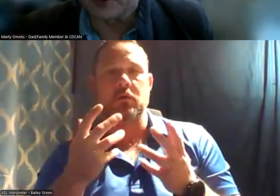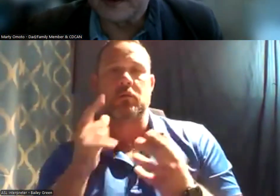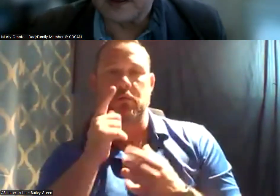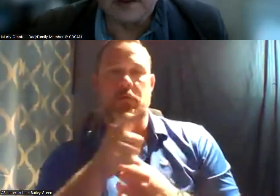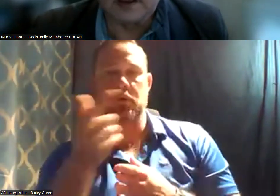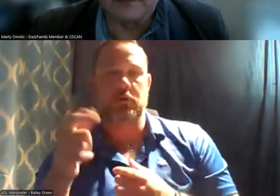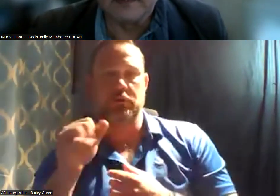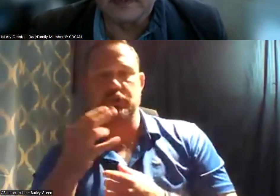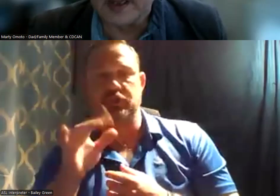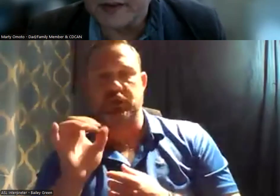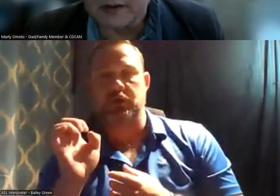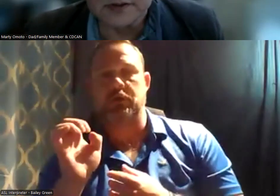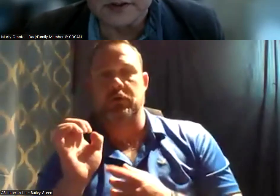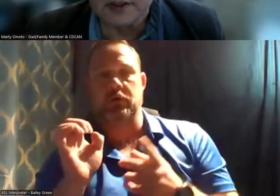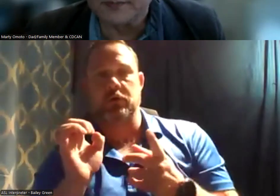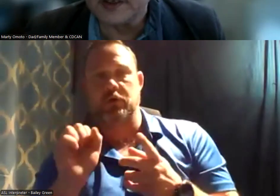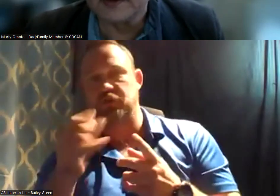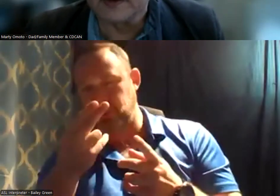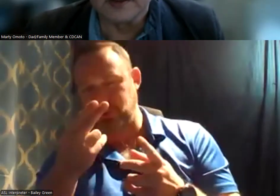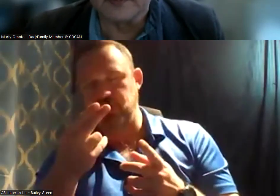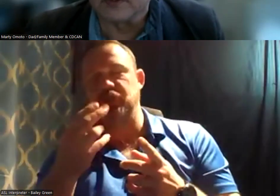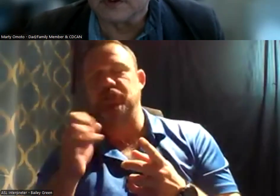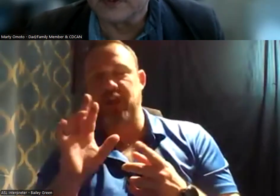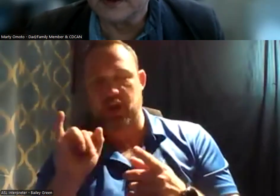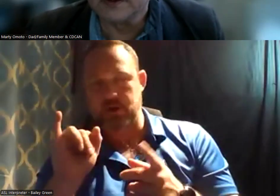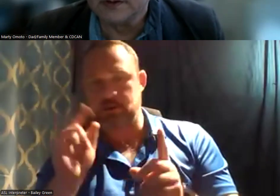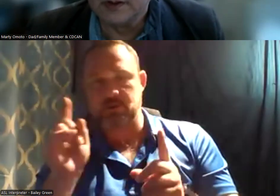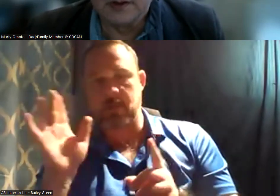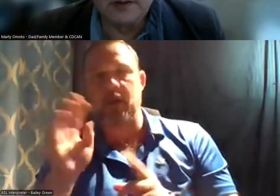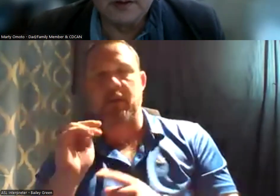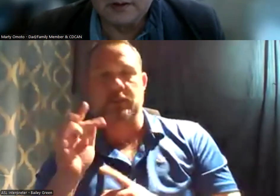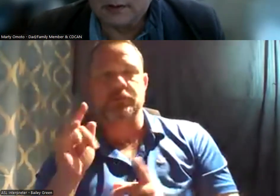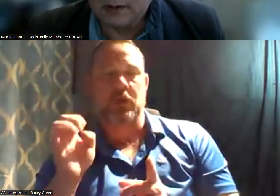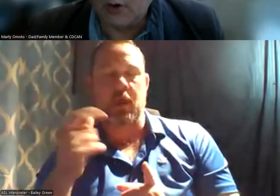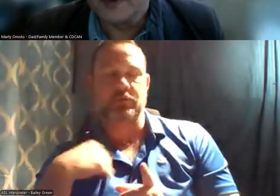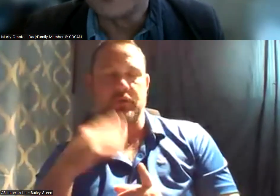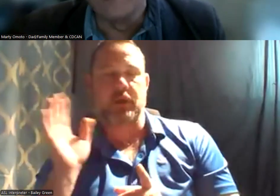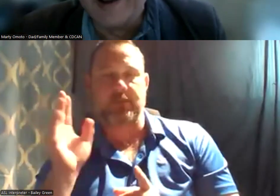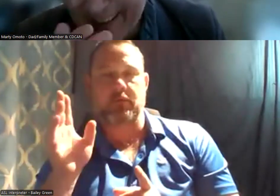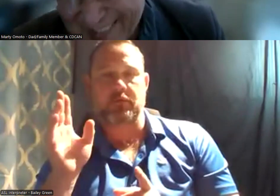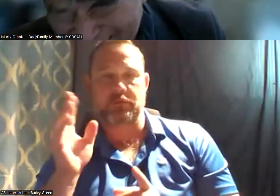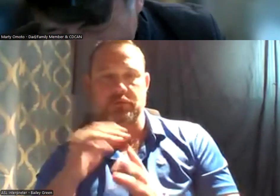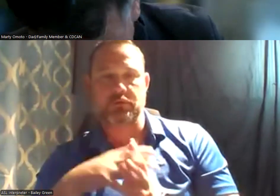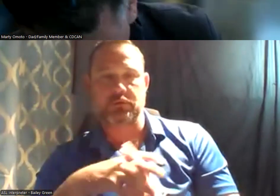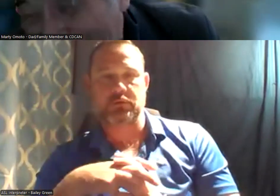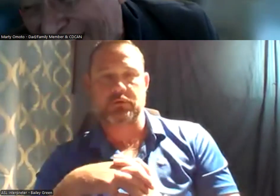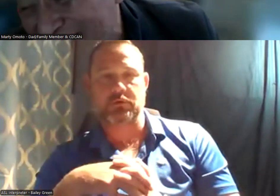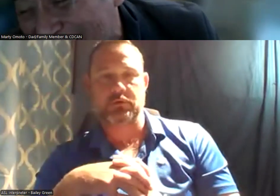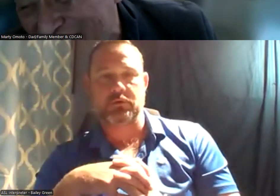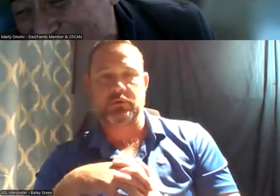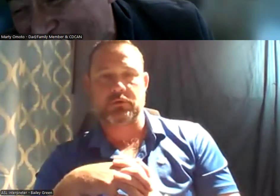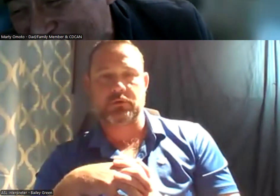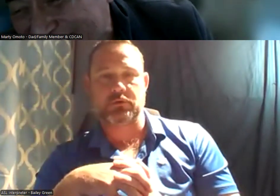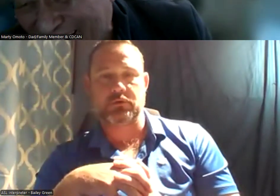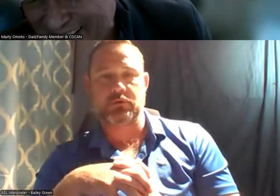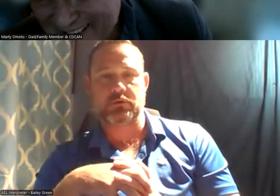over to Sherry. Because I think somebody had their hand up. Yeah, Michelle has her hand up, Marty. Oh, Michelle. Go ahead, Michelle. I'm